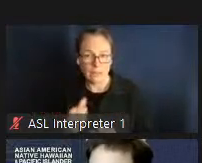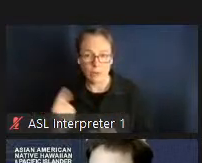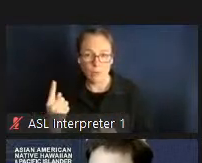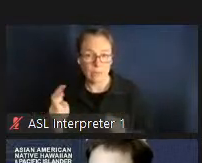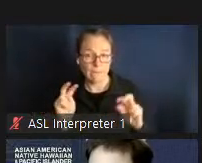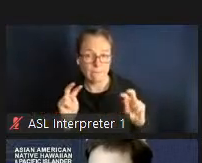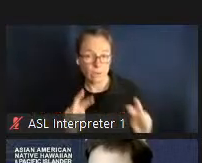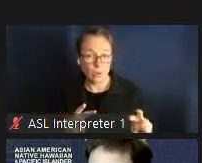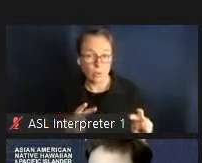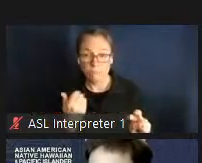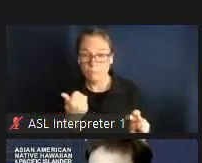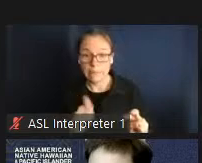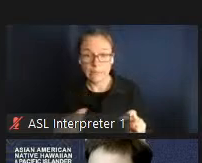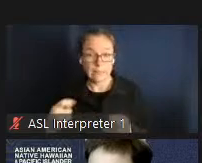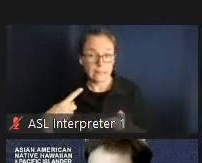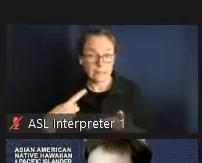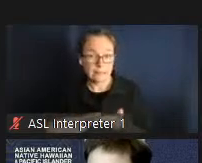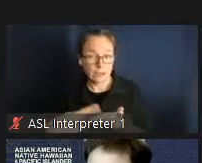Is there any discussion?